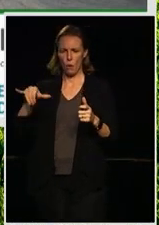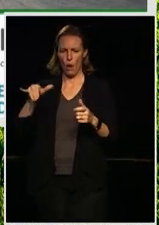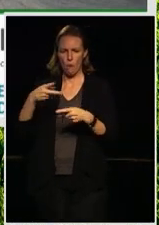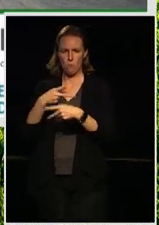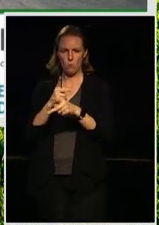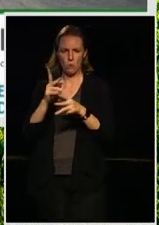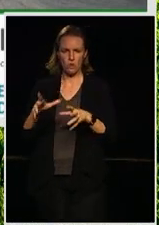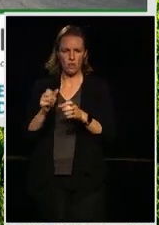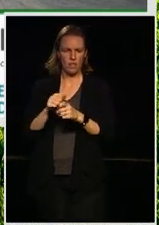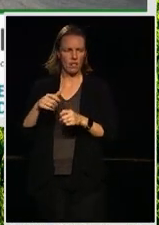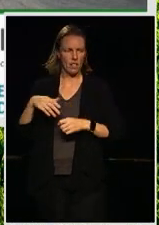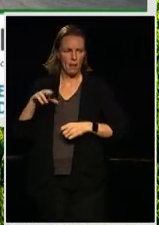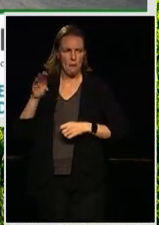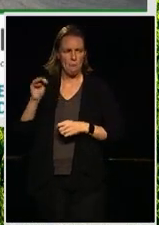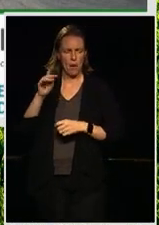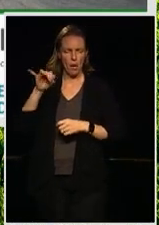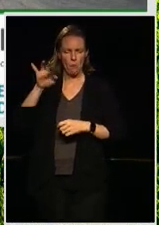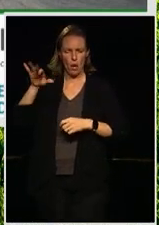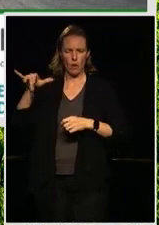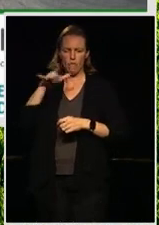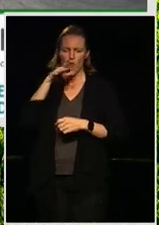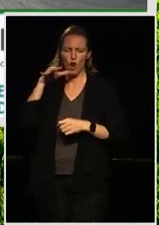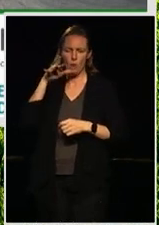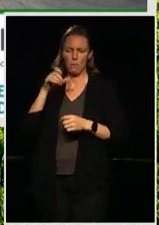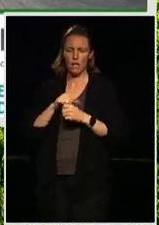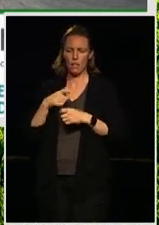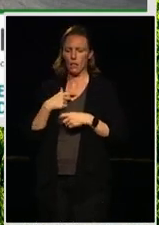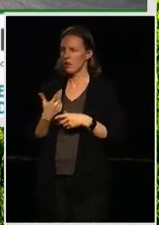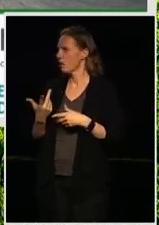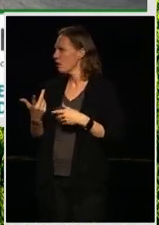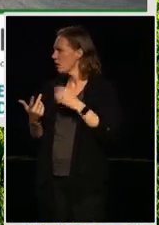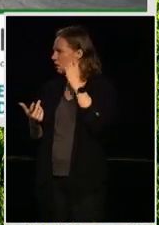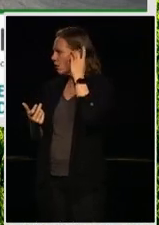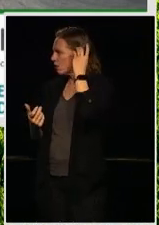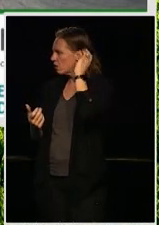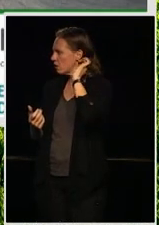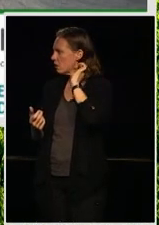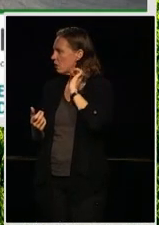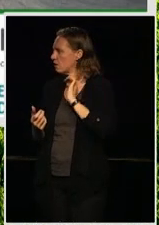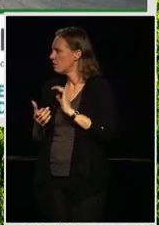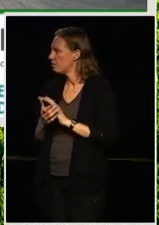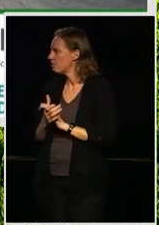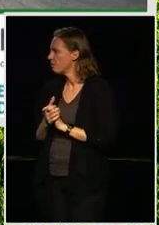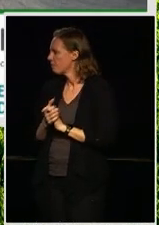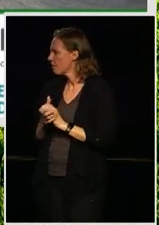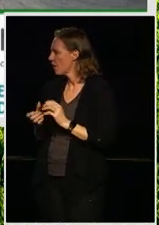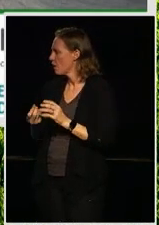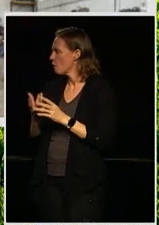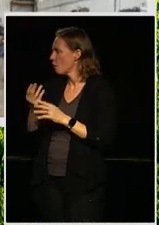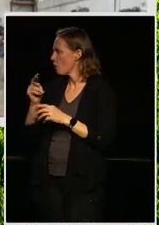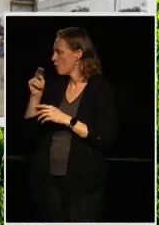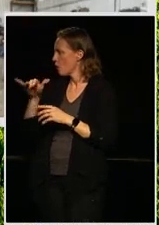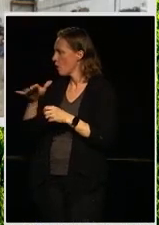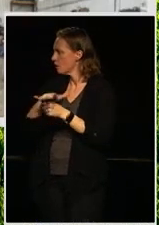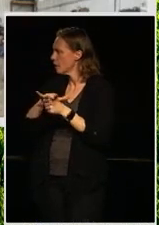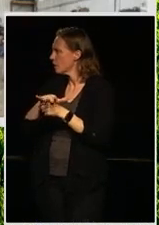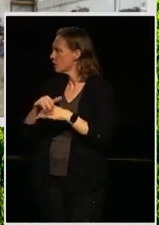New York region, Mayberry Farm. We generate 6 direct and indirect jobs in New York region.